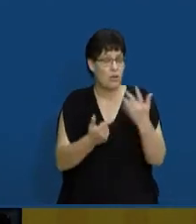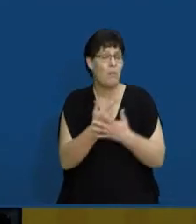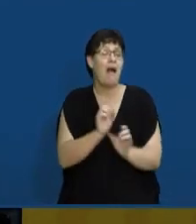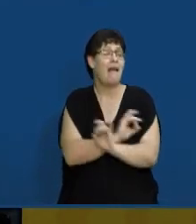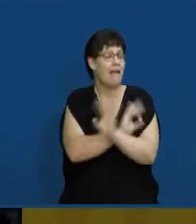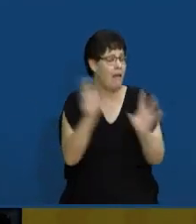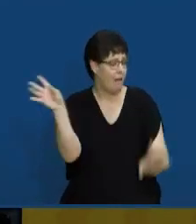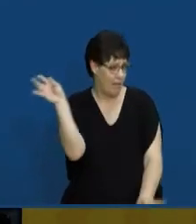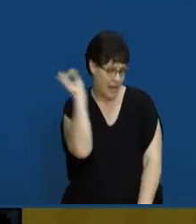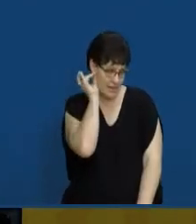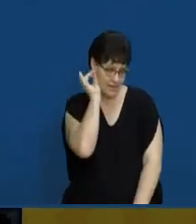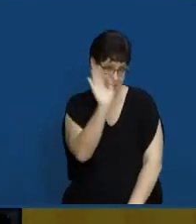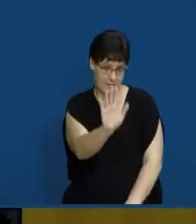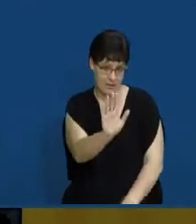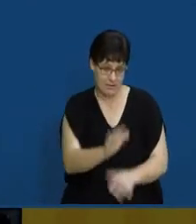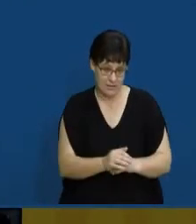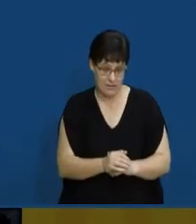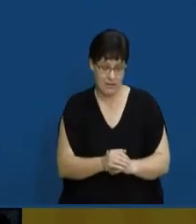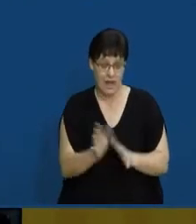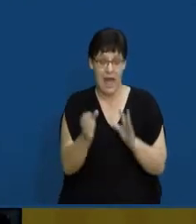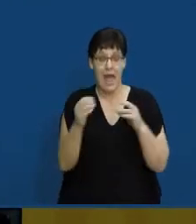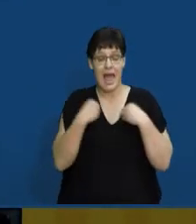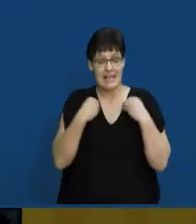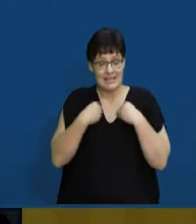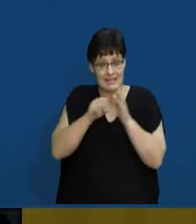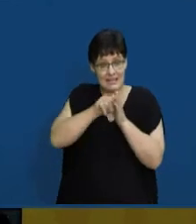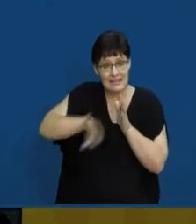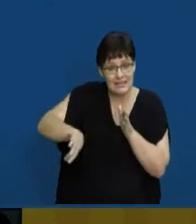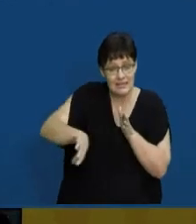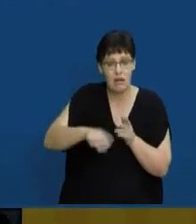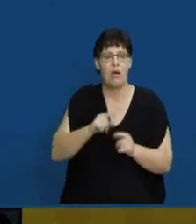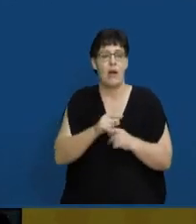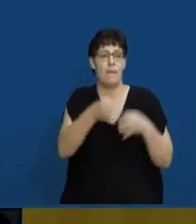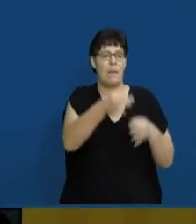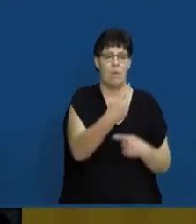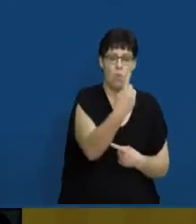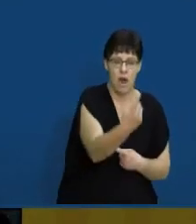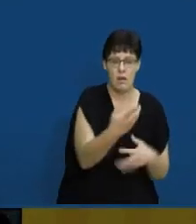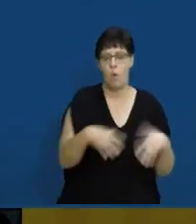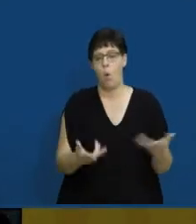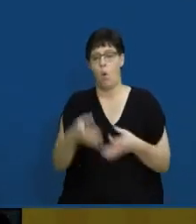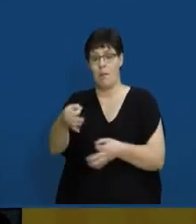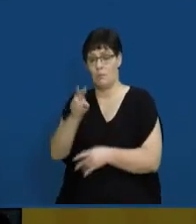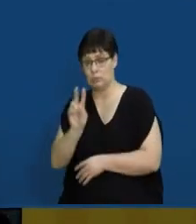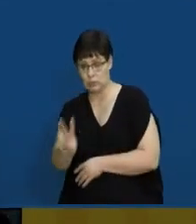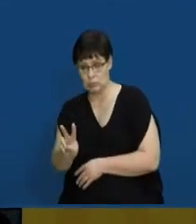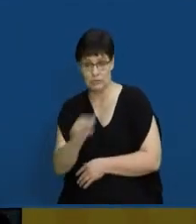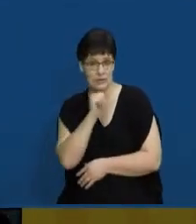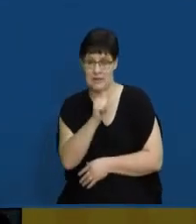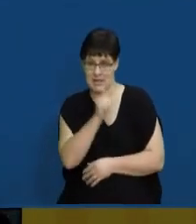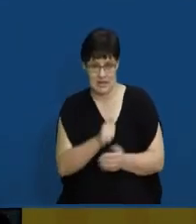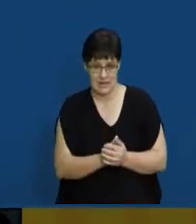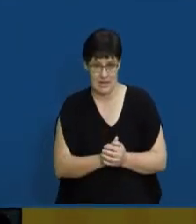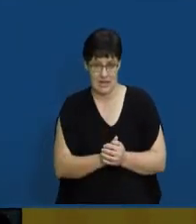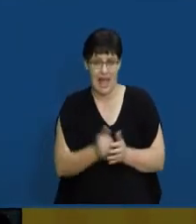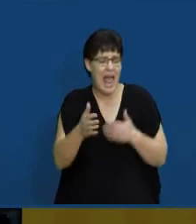now. Asset disposal, whether it features in paper 1 or paper 2, in any